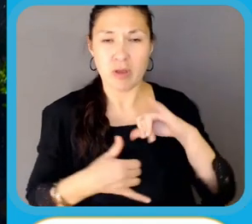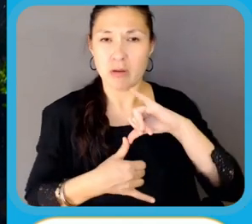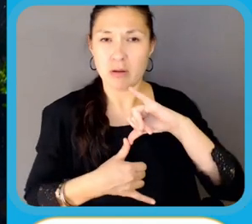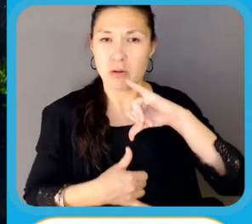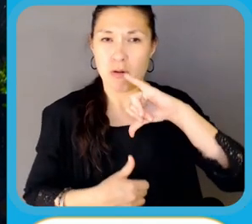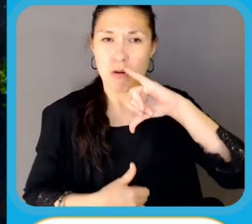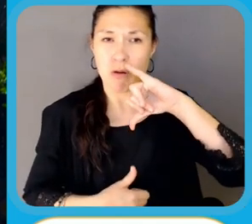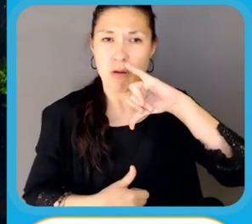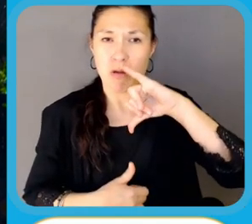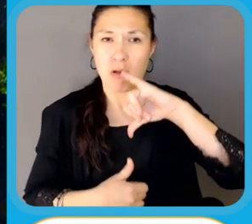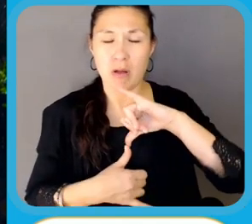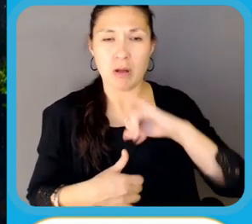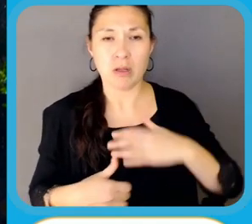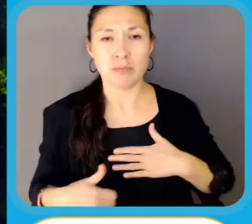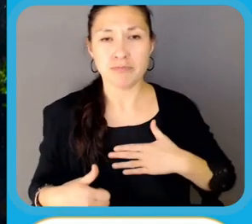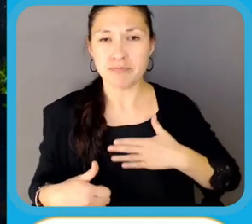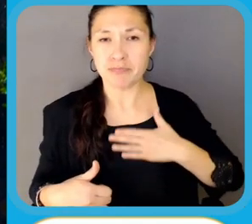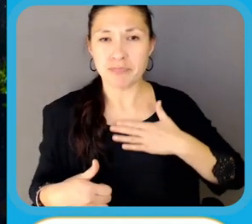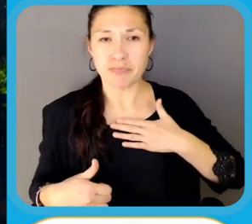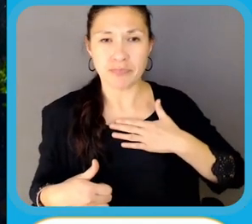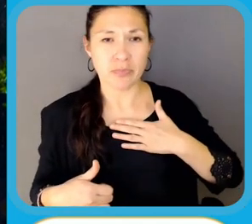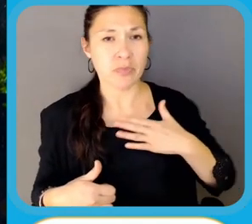the shoulders down the back.